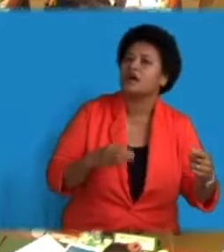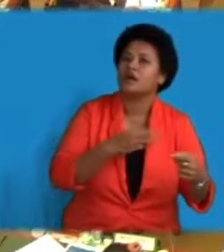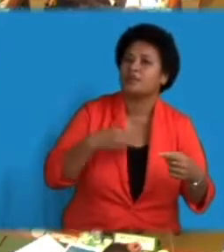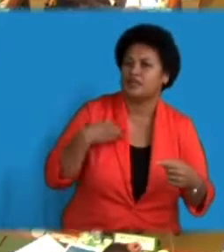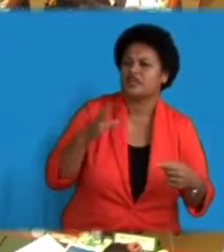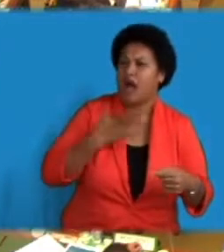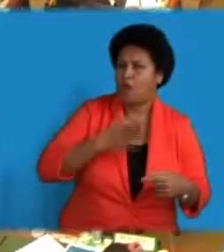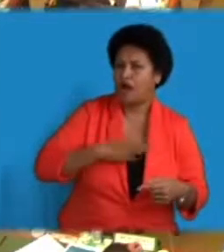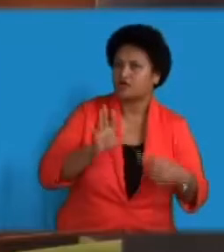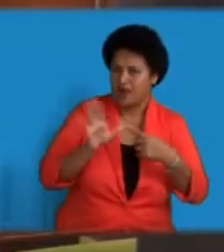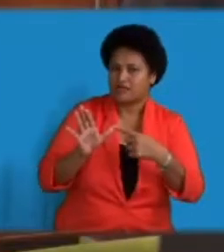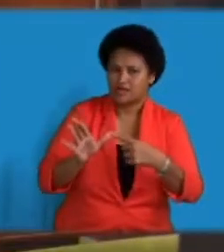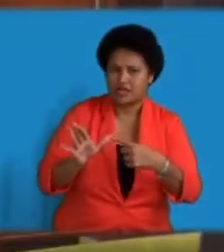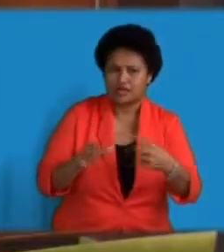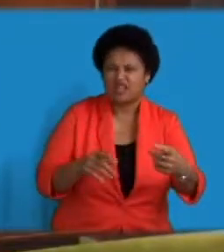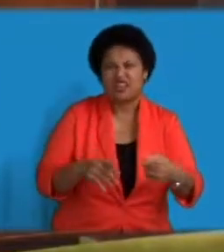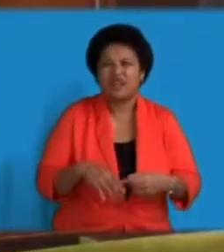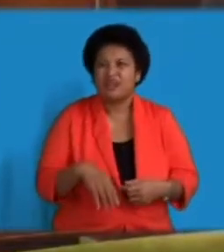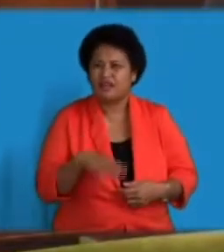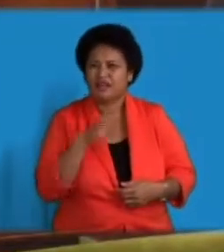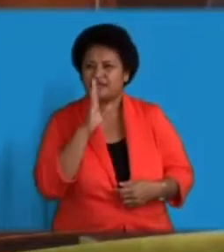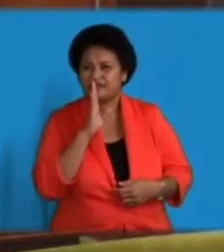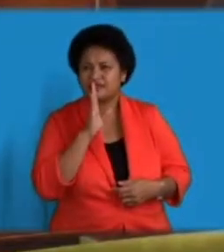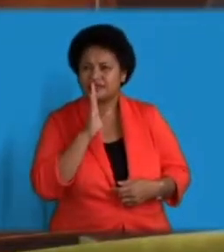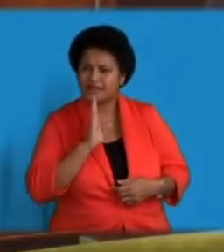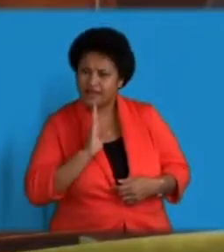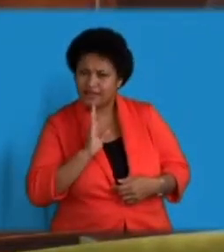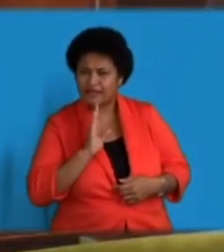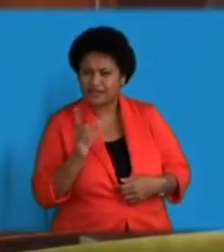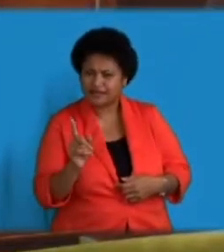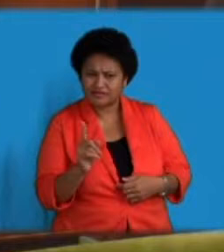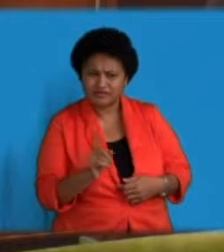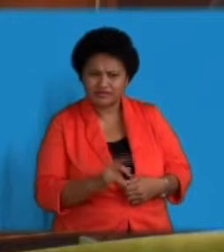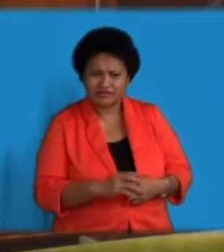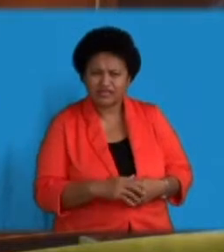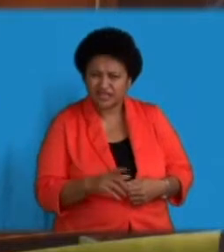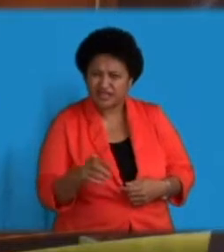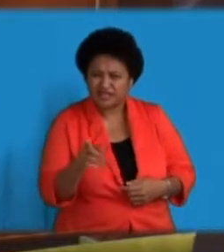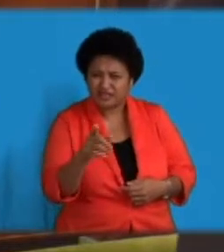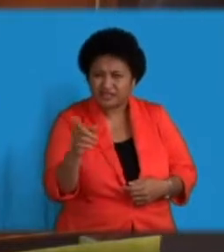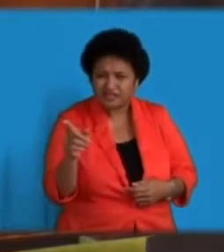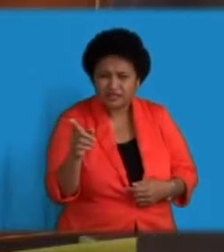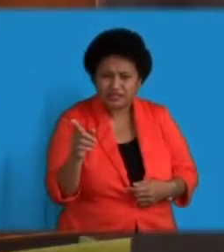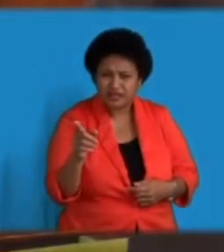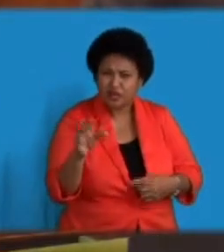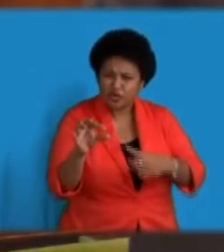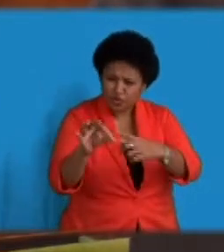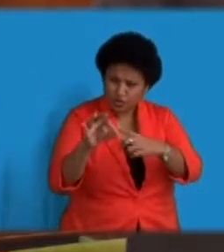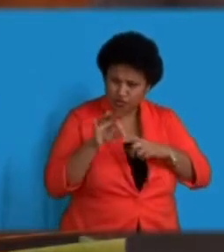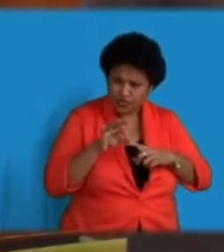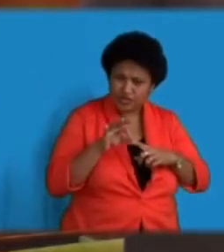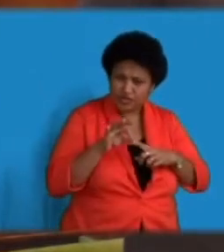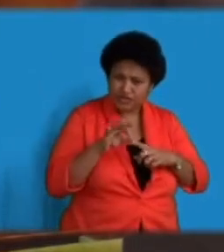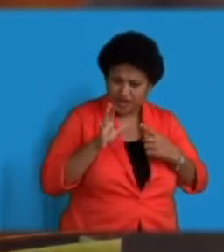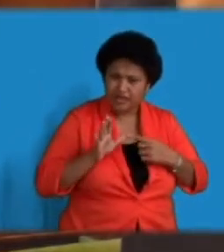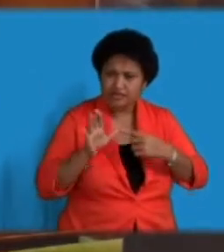that. Madam Speaker, it's really sad, actually it's really sad to note that when questions are asked and responses